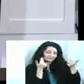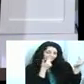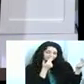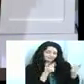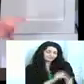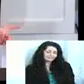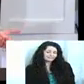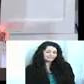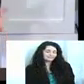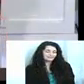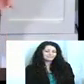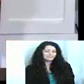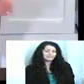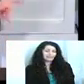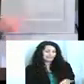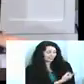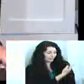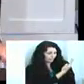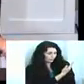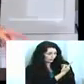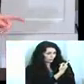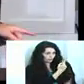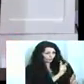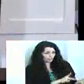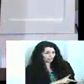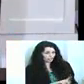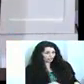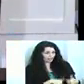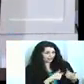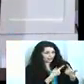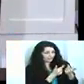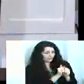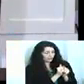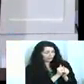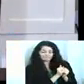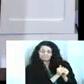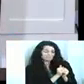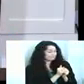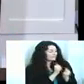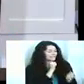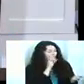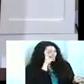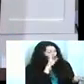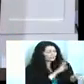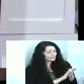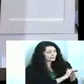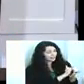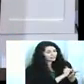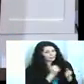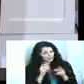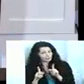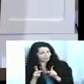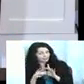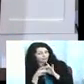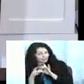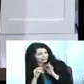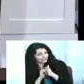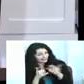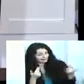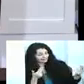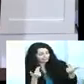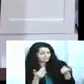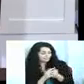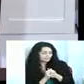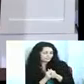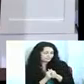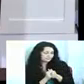And the one you're living with isn't even your husband at all. Many of us can identify with that as well. Do a great